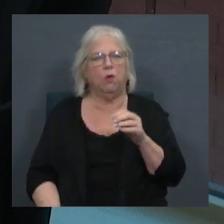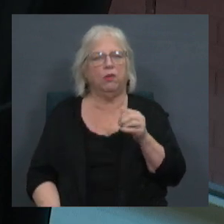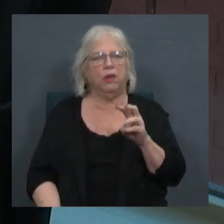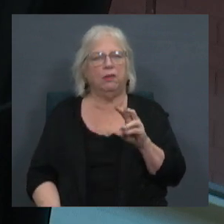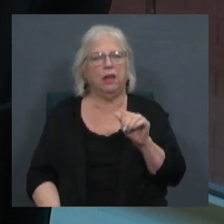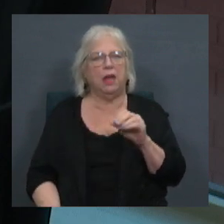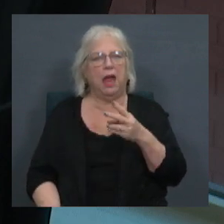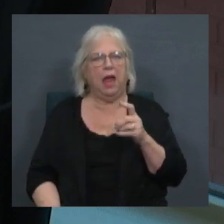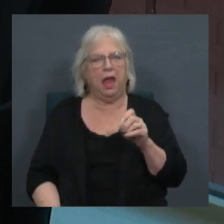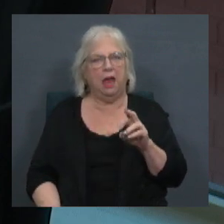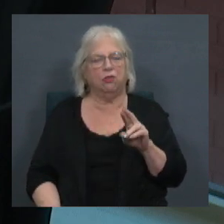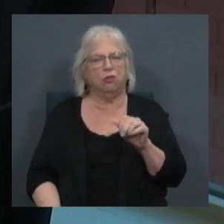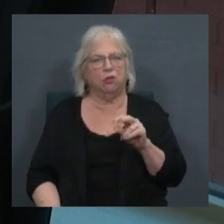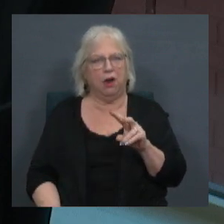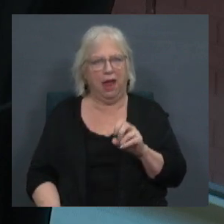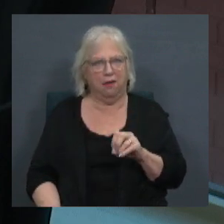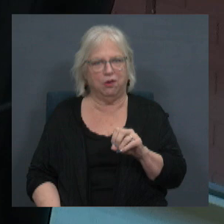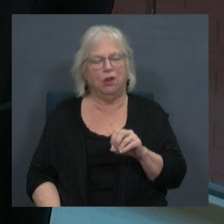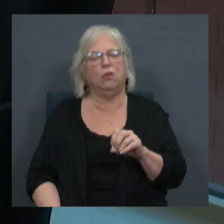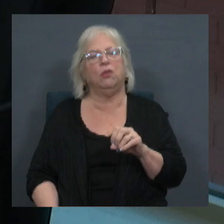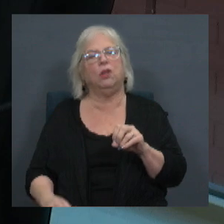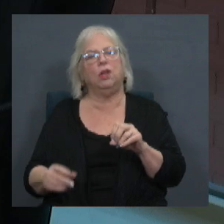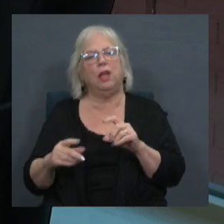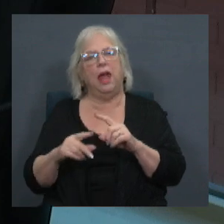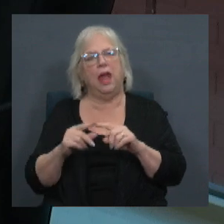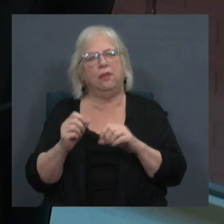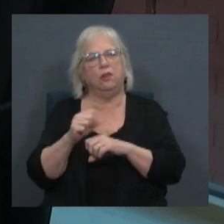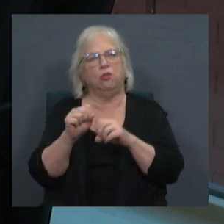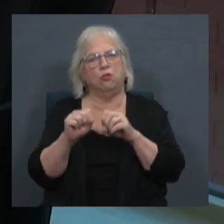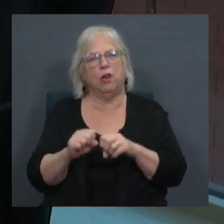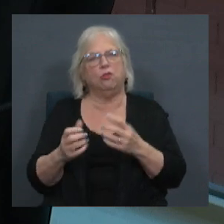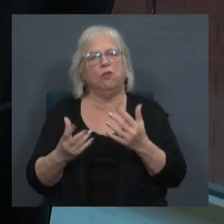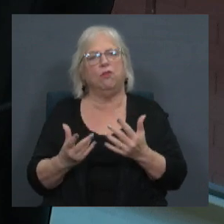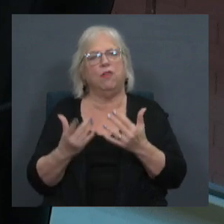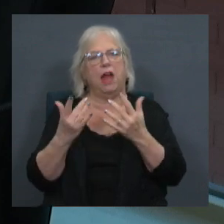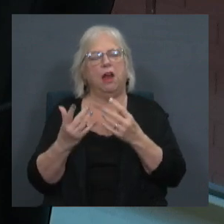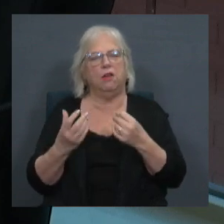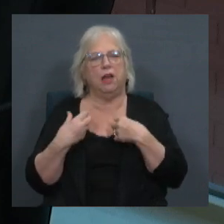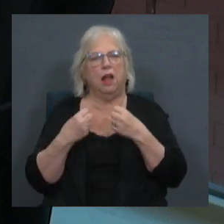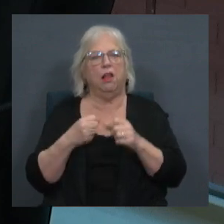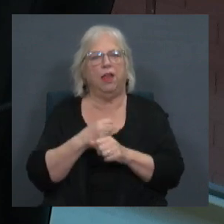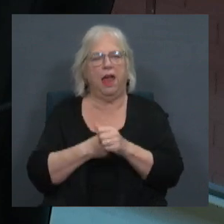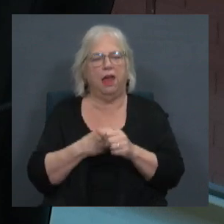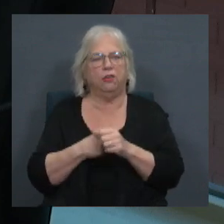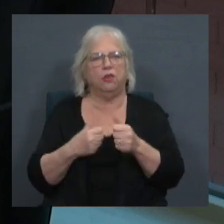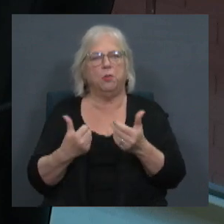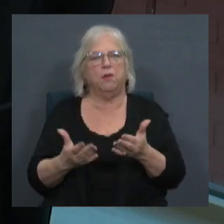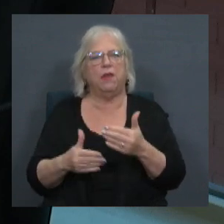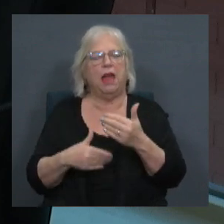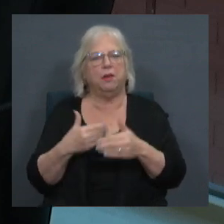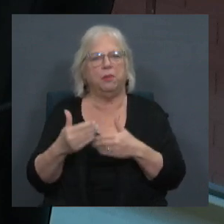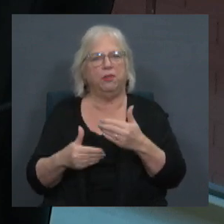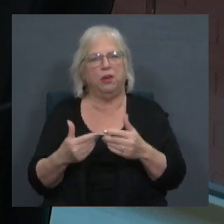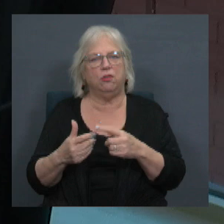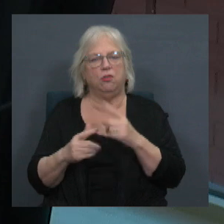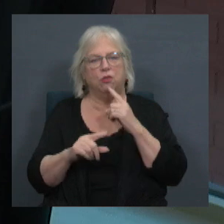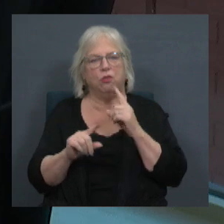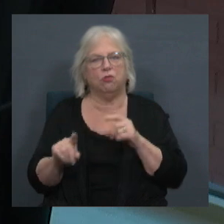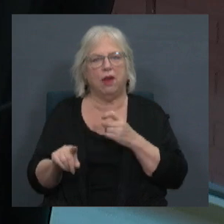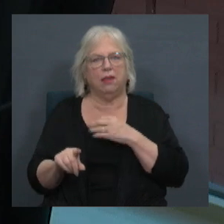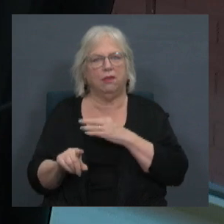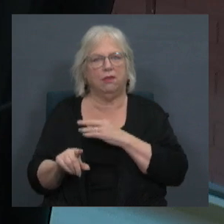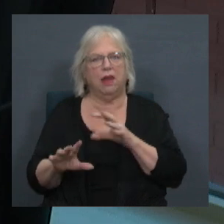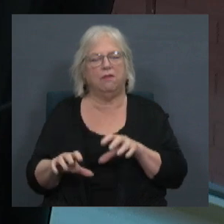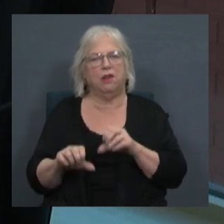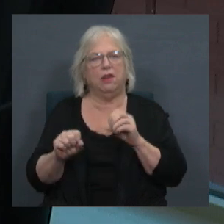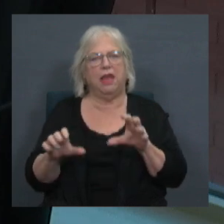4416 Asher Avenue, Little Rock, Arkansas, as a structural fire and health hazard, to provide for summary abatement procedures, to direct city staff to